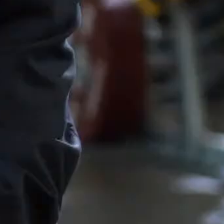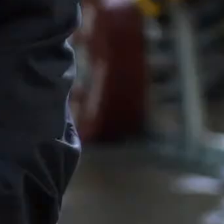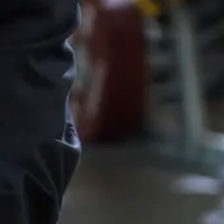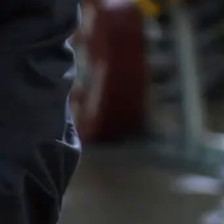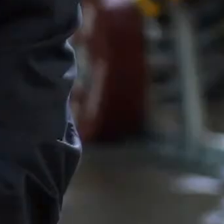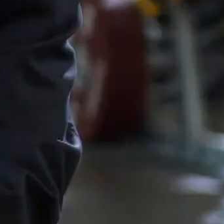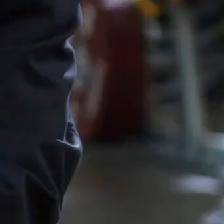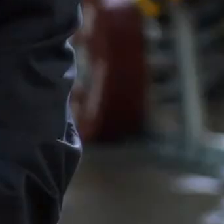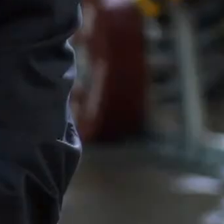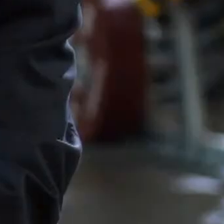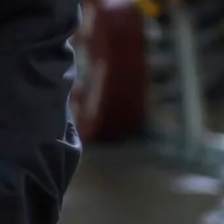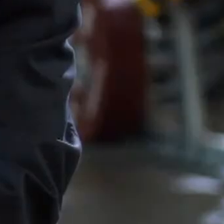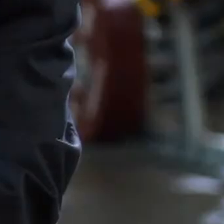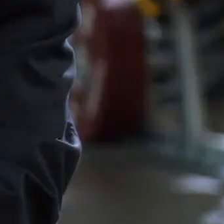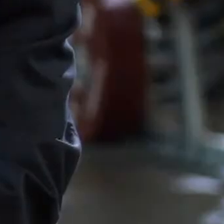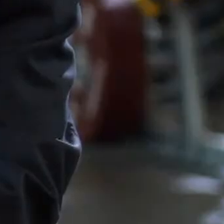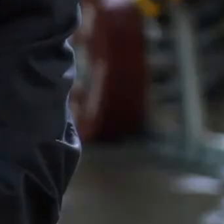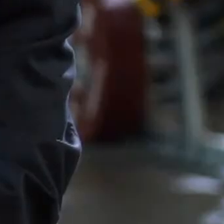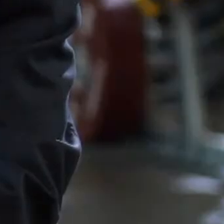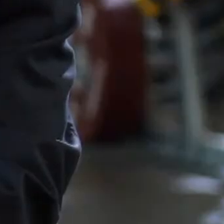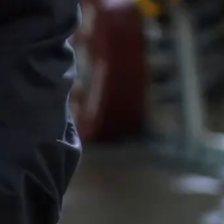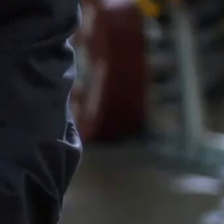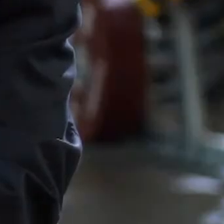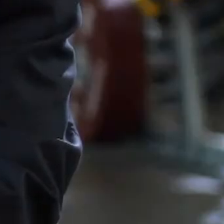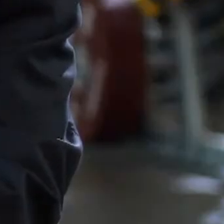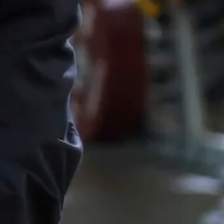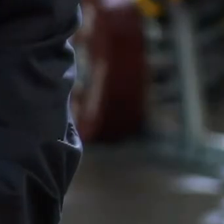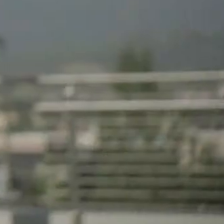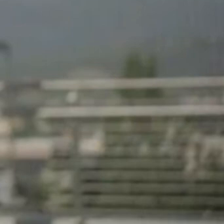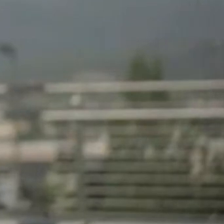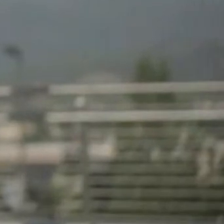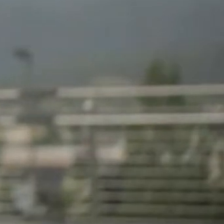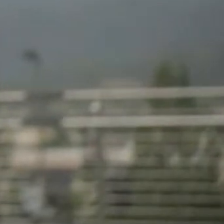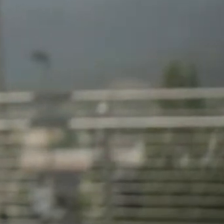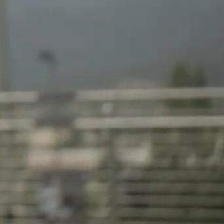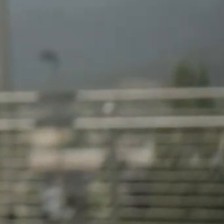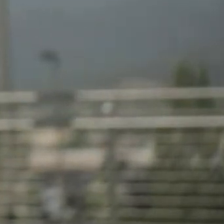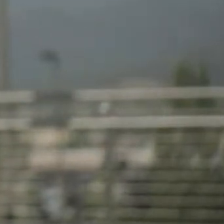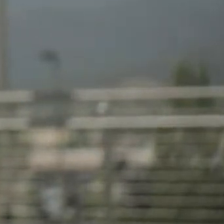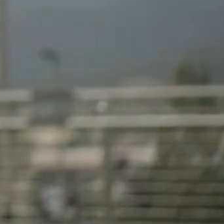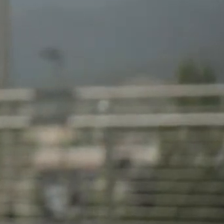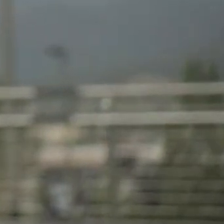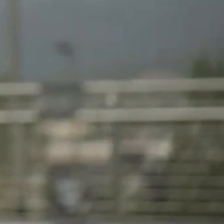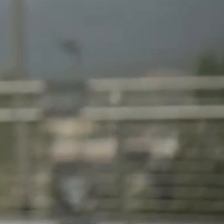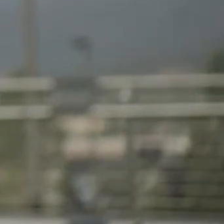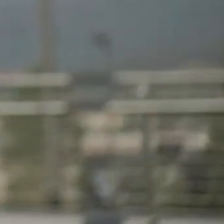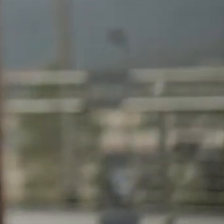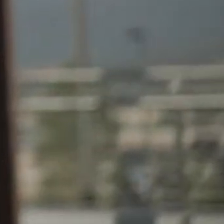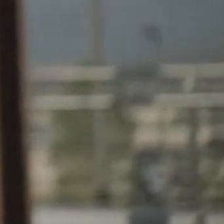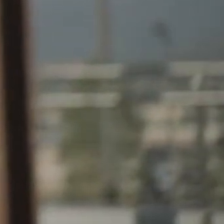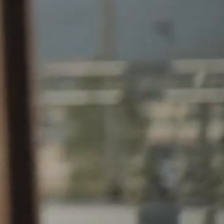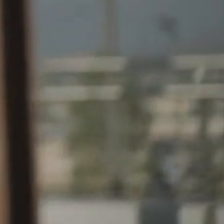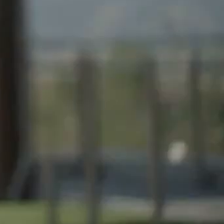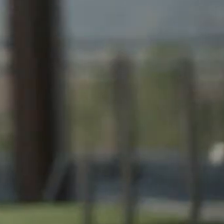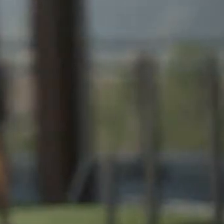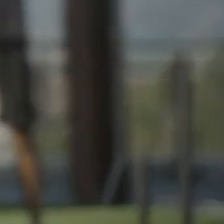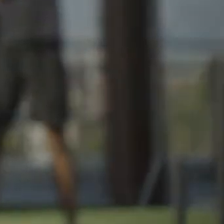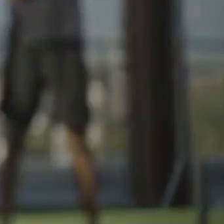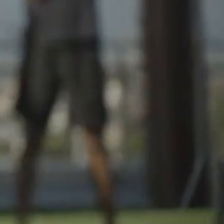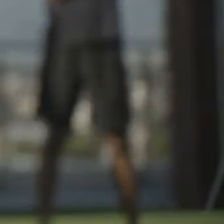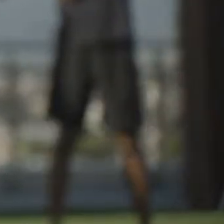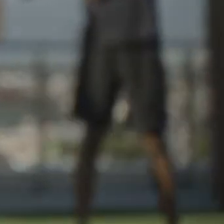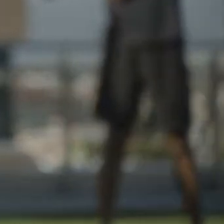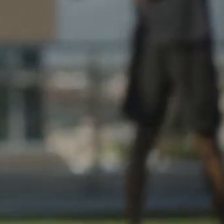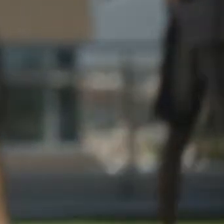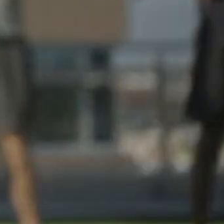for my family to have this building named. You know, sport is important in the Pikes Peak region, whether it's the